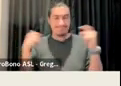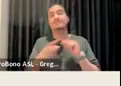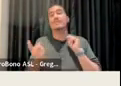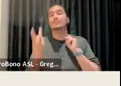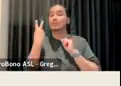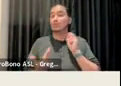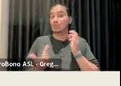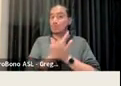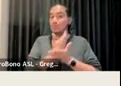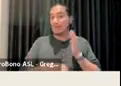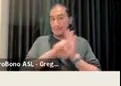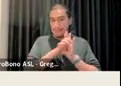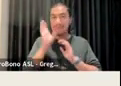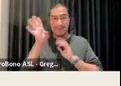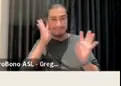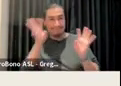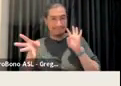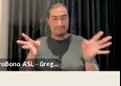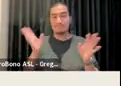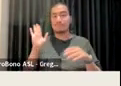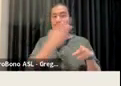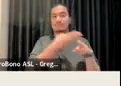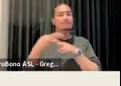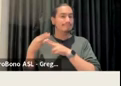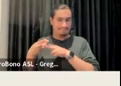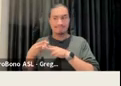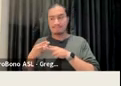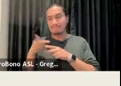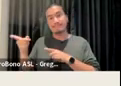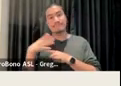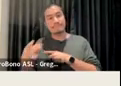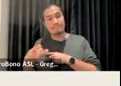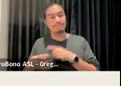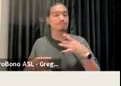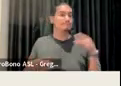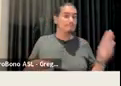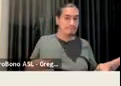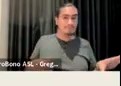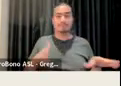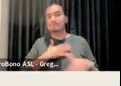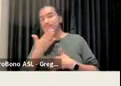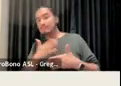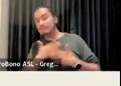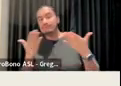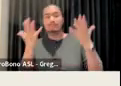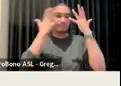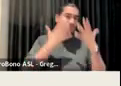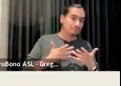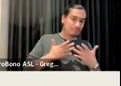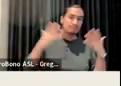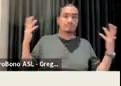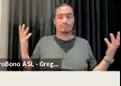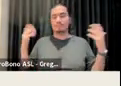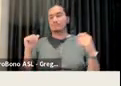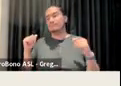new characters. You're going to come up with their names. What do they like? What do they dislike? What makes them happy? What makes them sad?